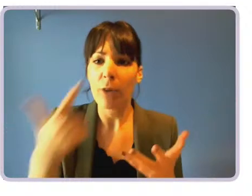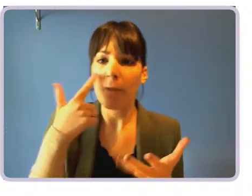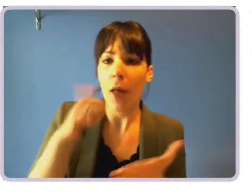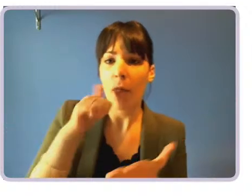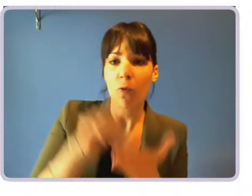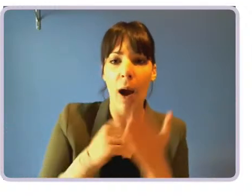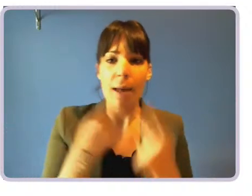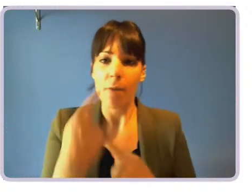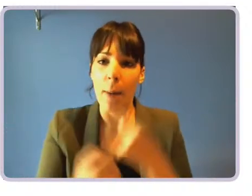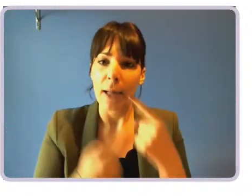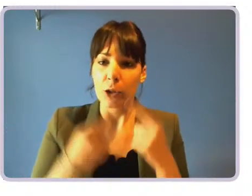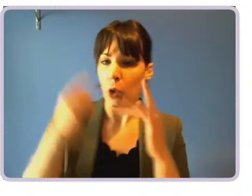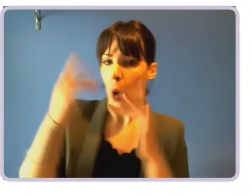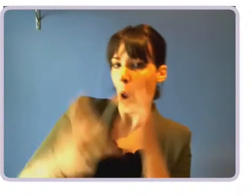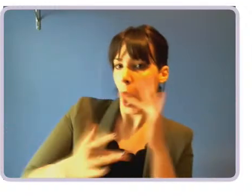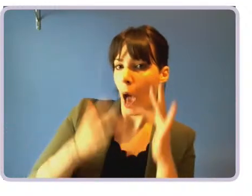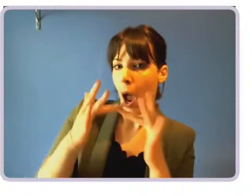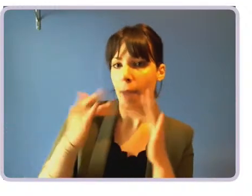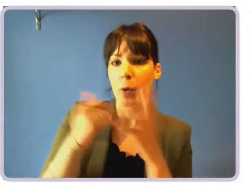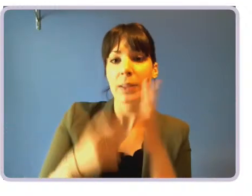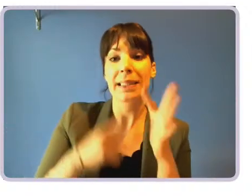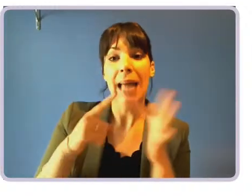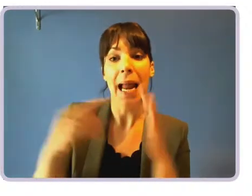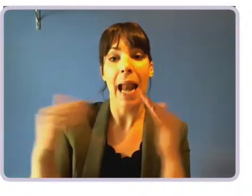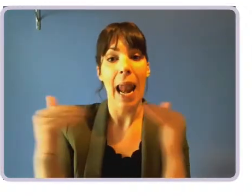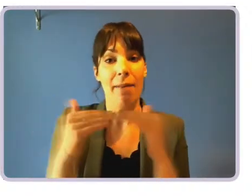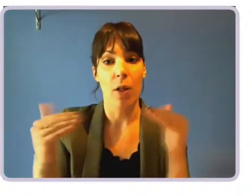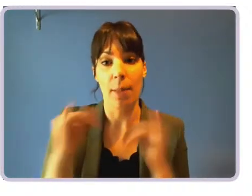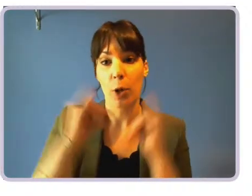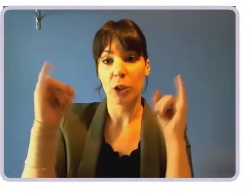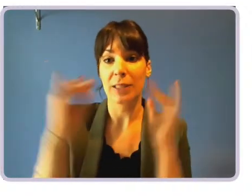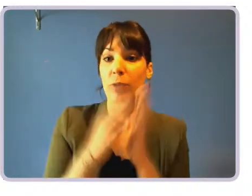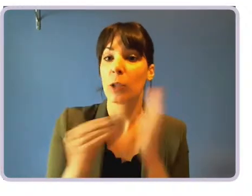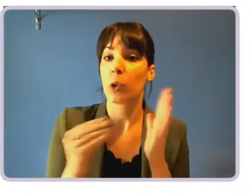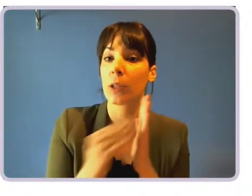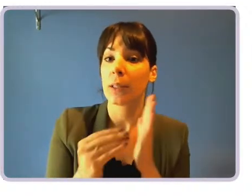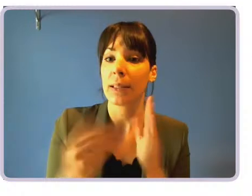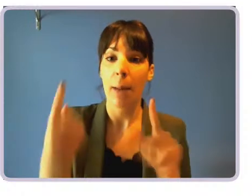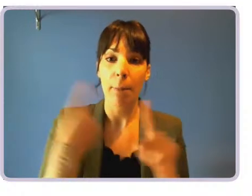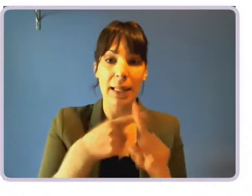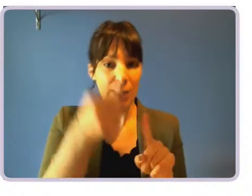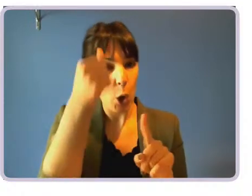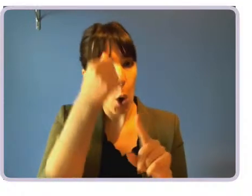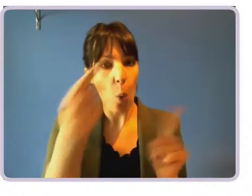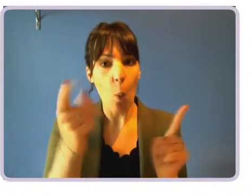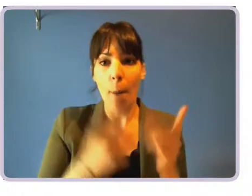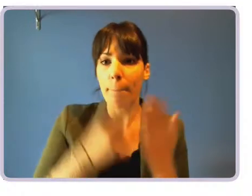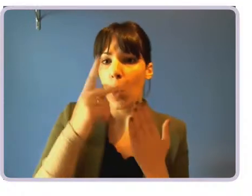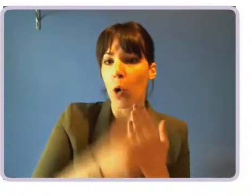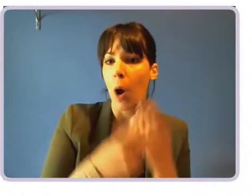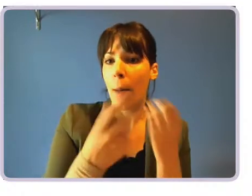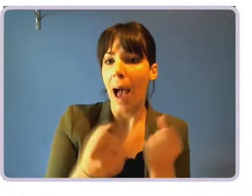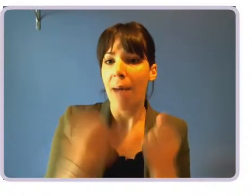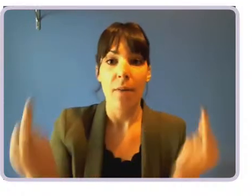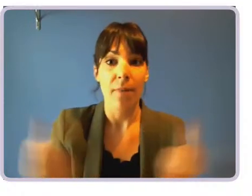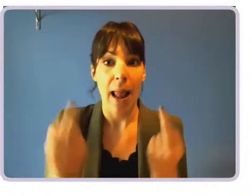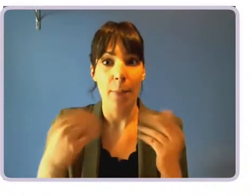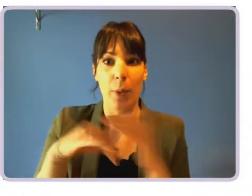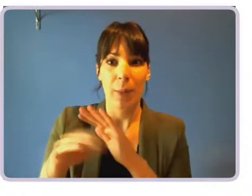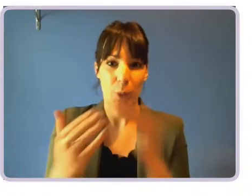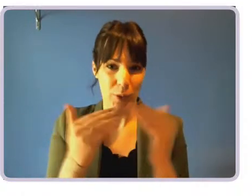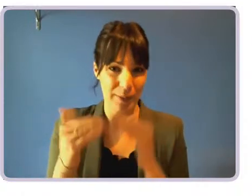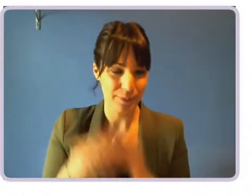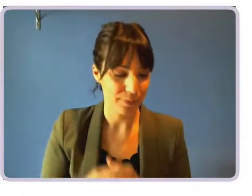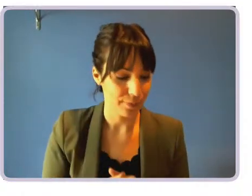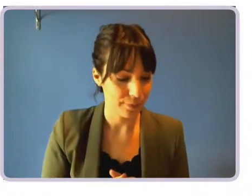and connect in with the Get Ready tools and programs that are available to them in the community. This is really important. People with disabilities,